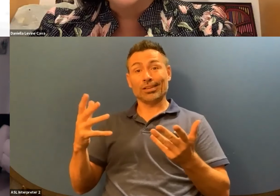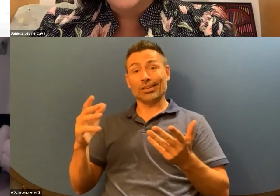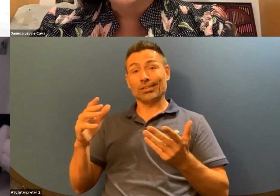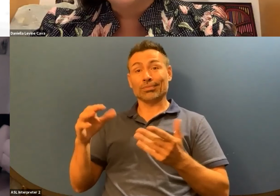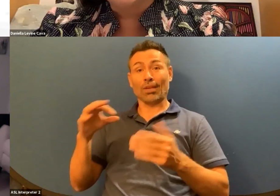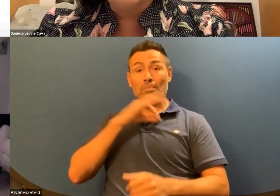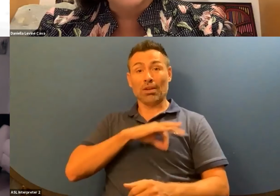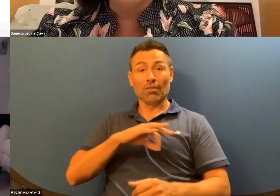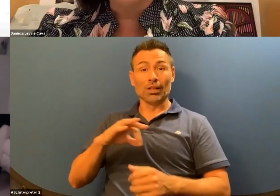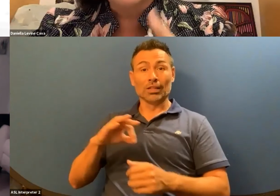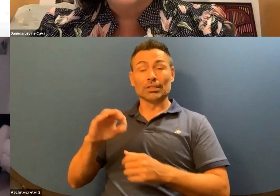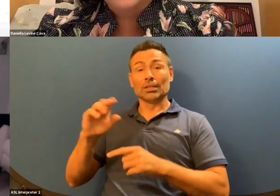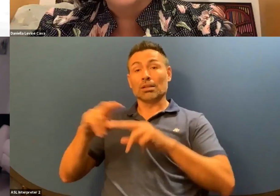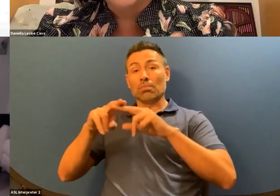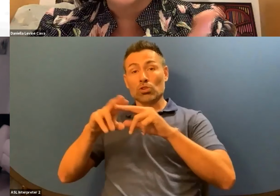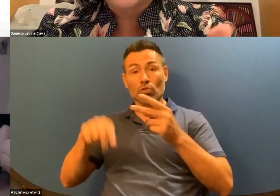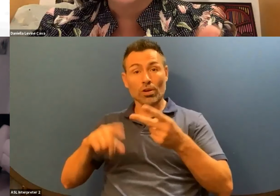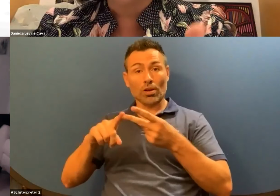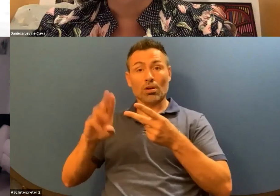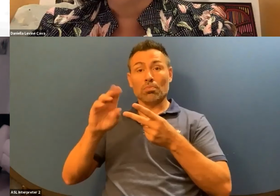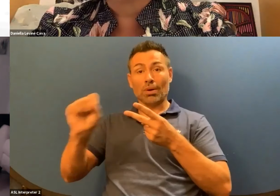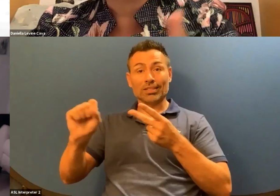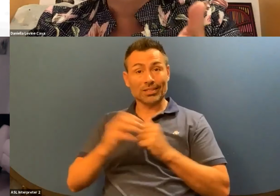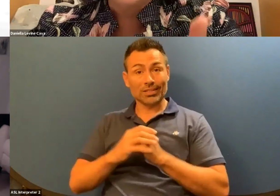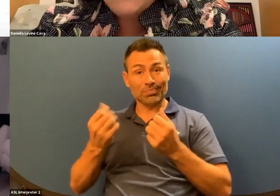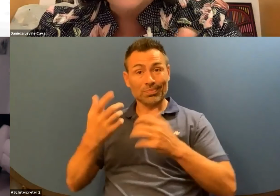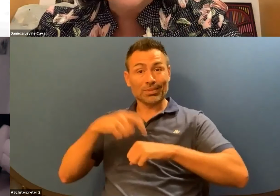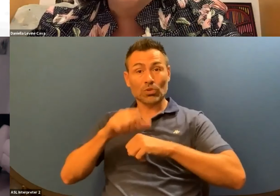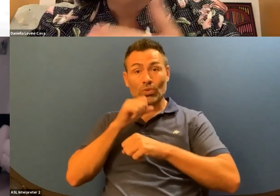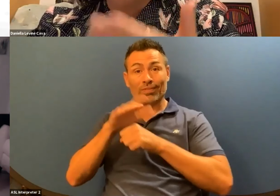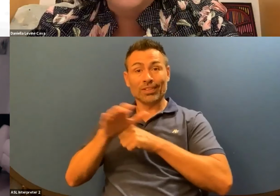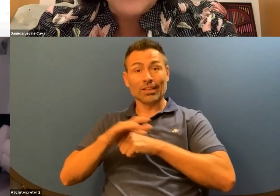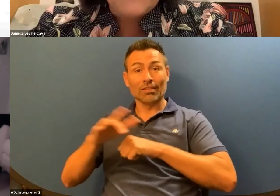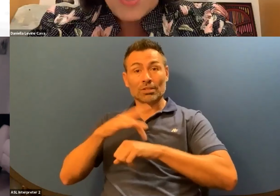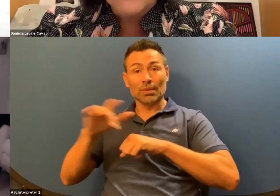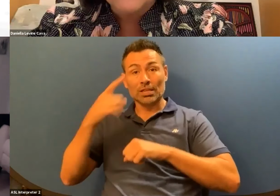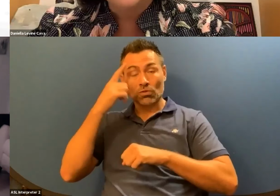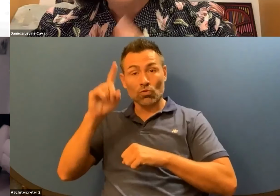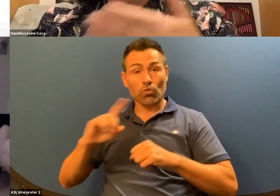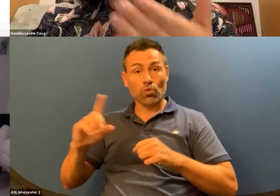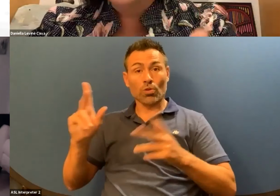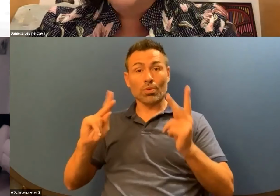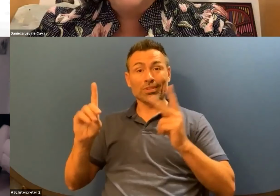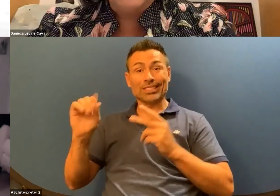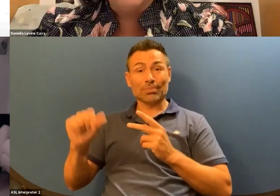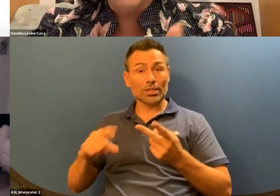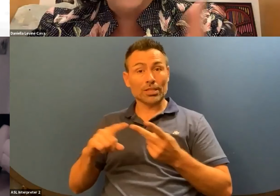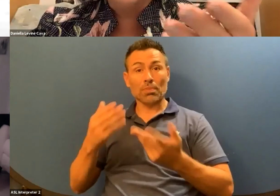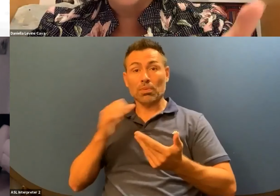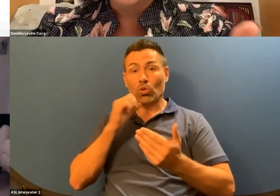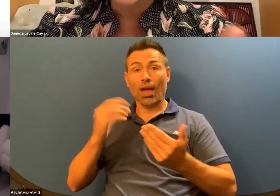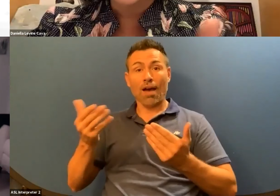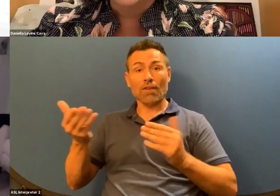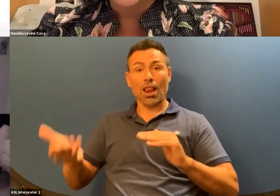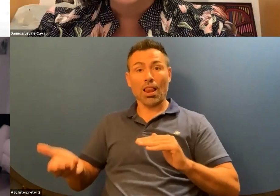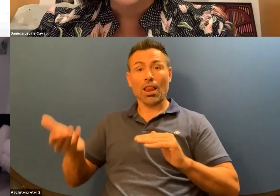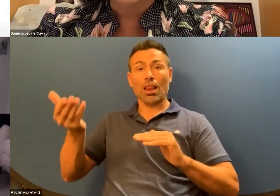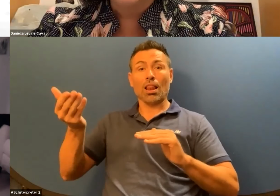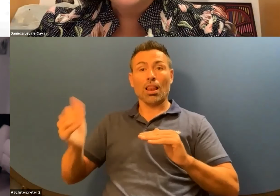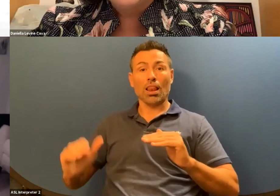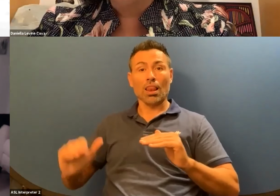have been contracted are often coming without the adequate space for, they don't, might not have a lift, the lift might not be operable, there might not be room for more than one person